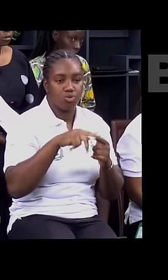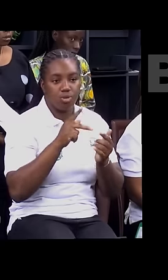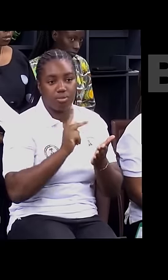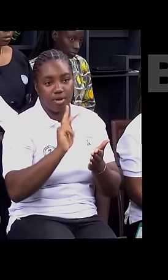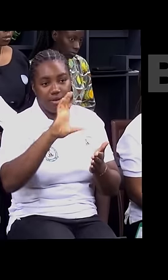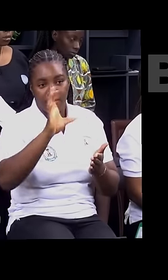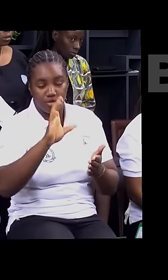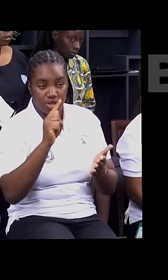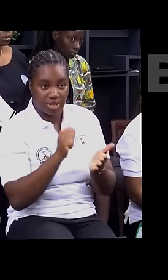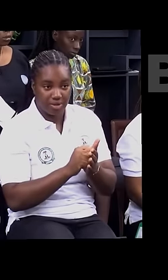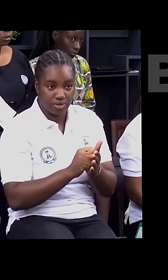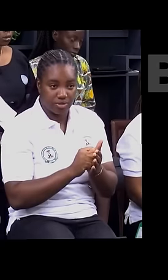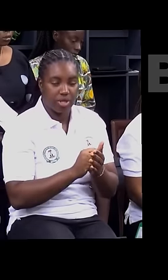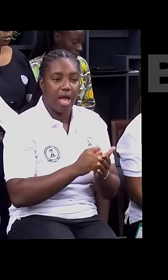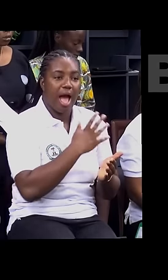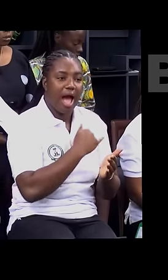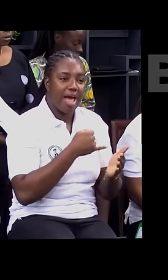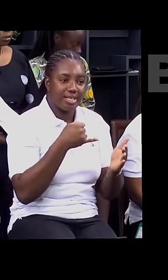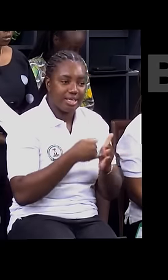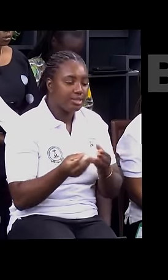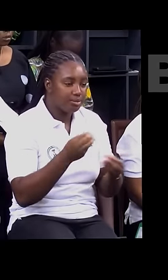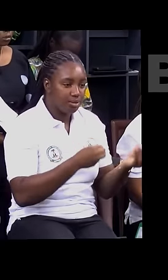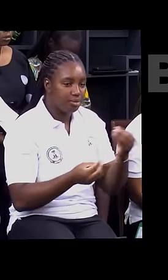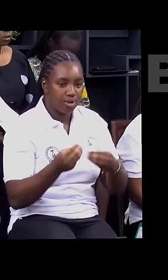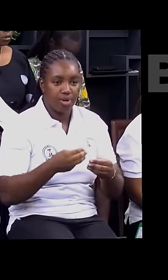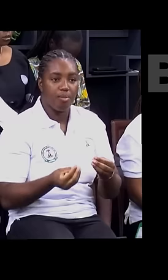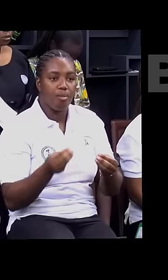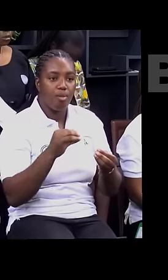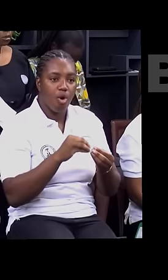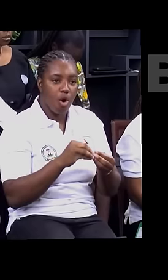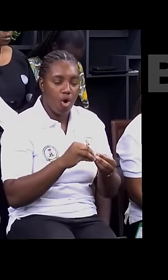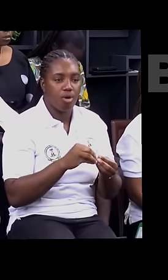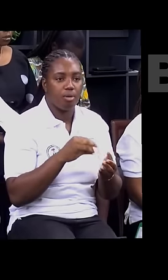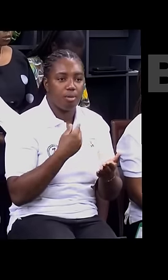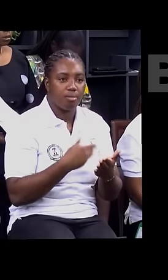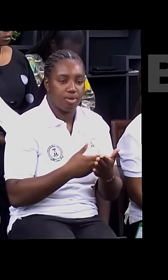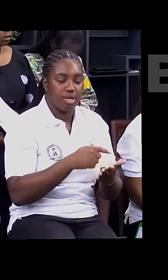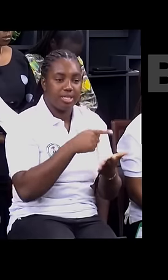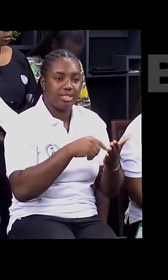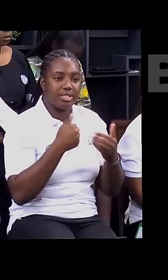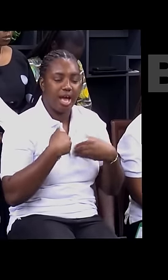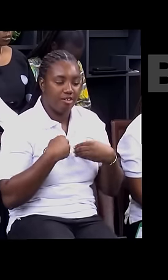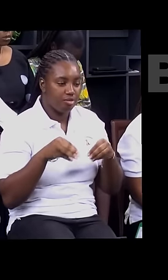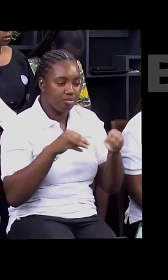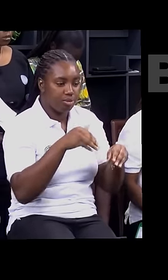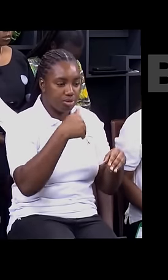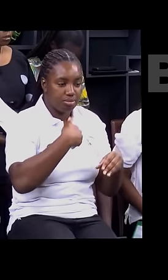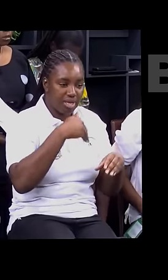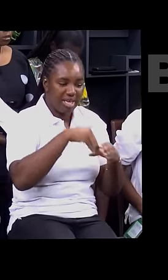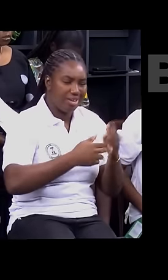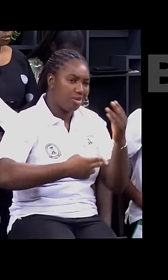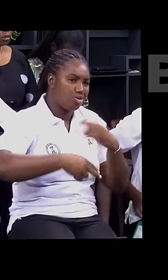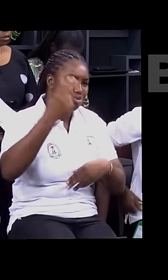is incurring extra charges. Recently, in a dynamic move, this has thrown me in huge debt. Now, the